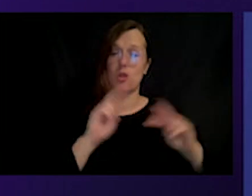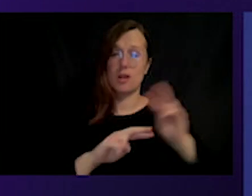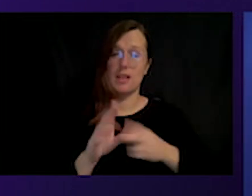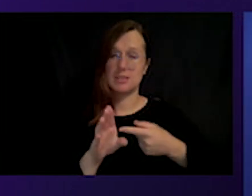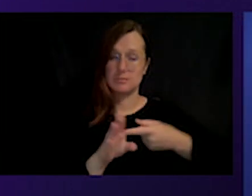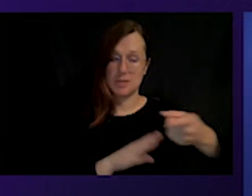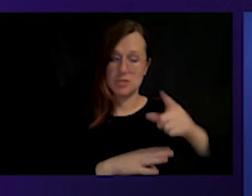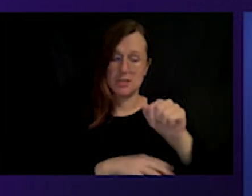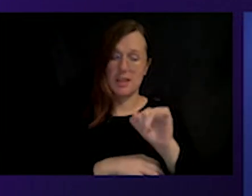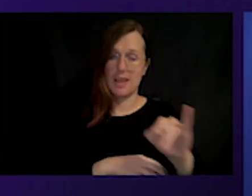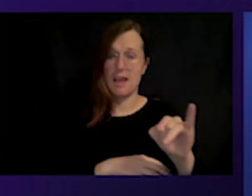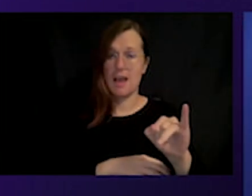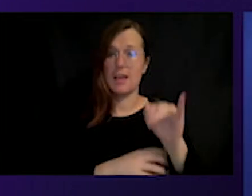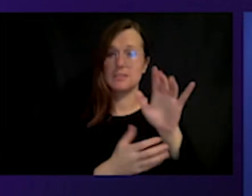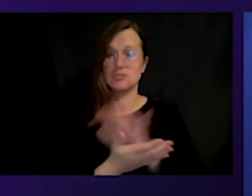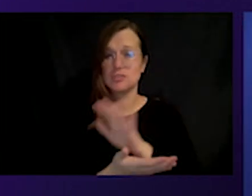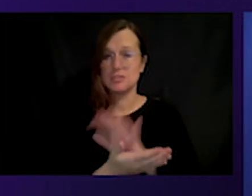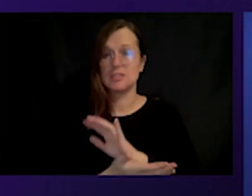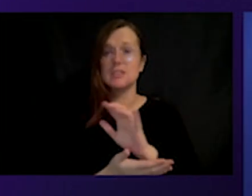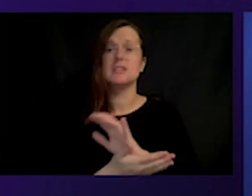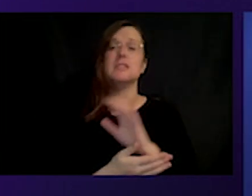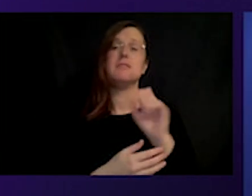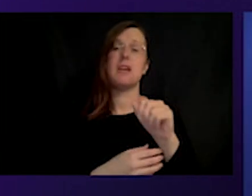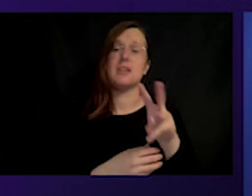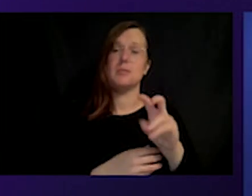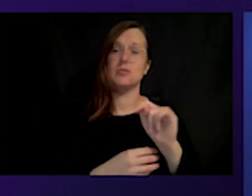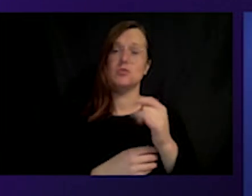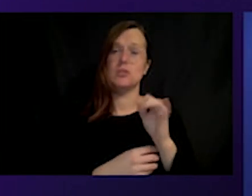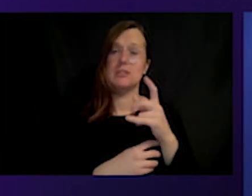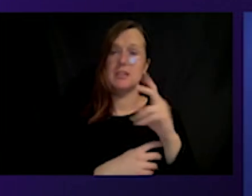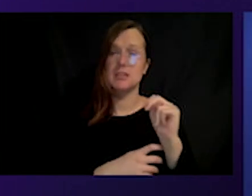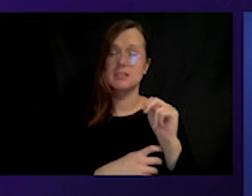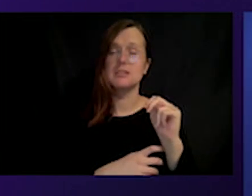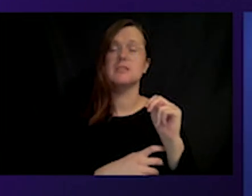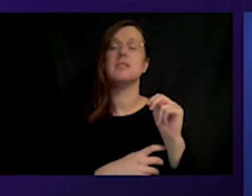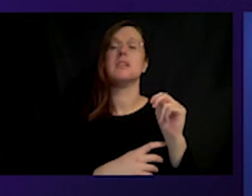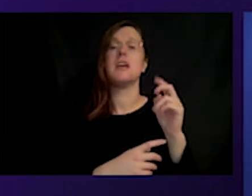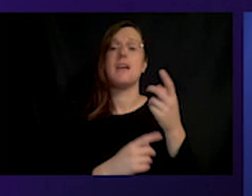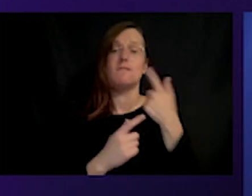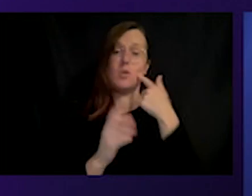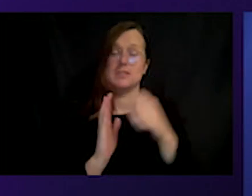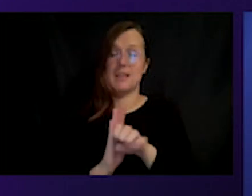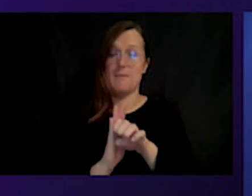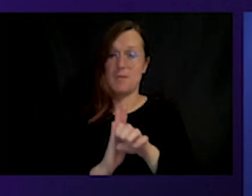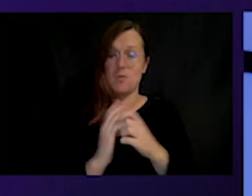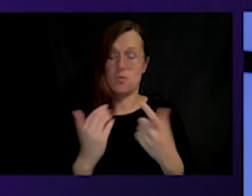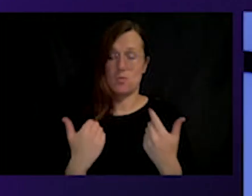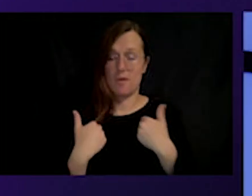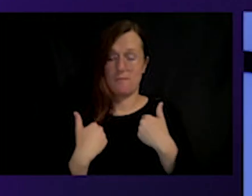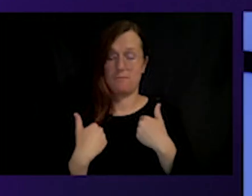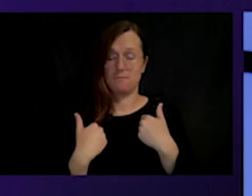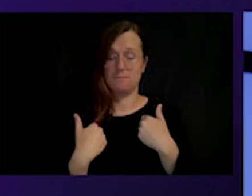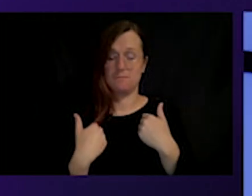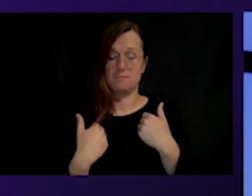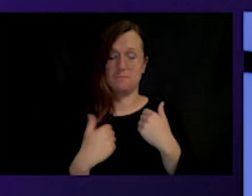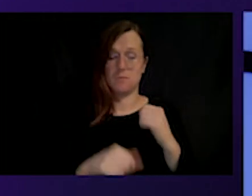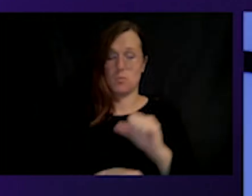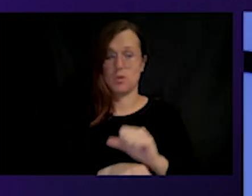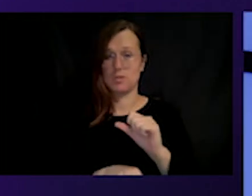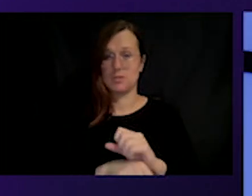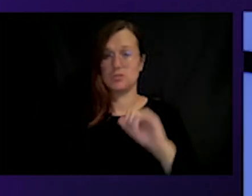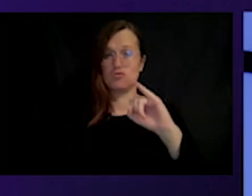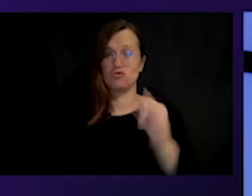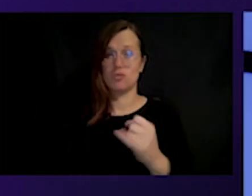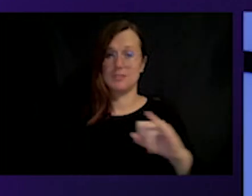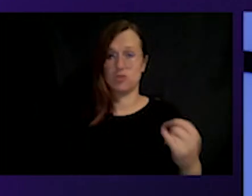like the AWS training and inferential. For example, we are working with Johnson & Johnson in this